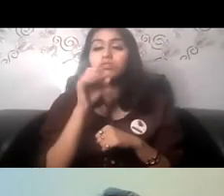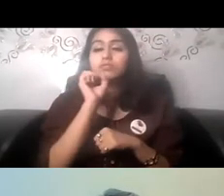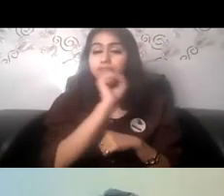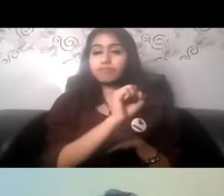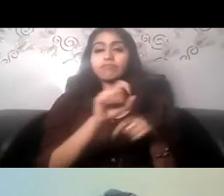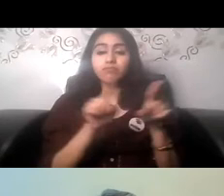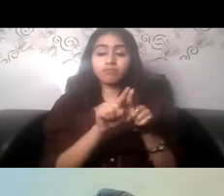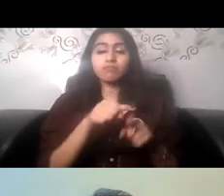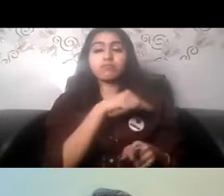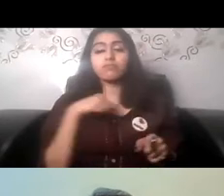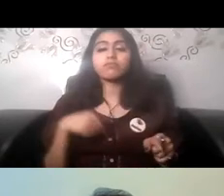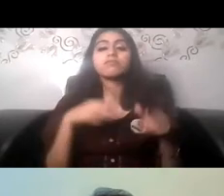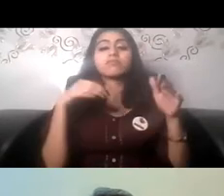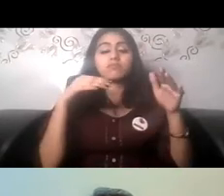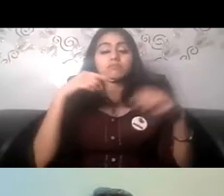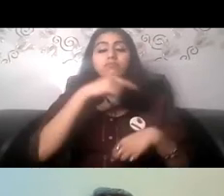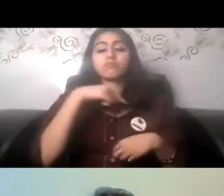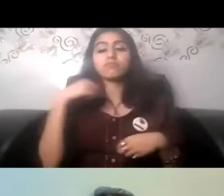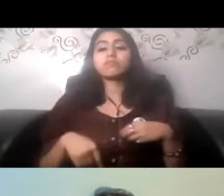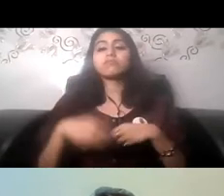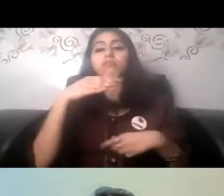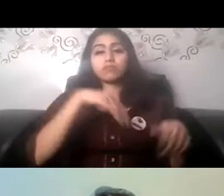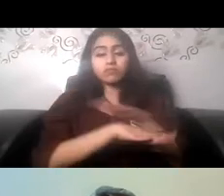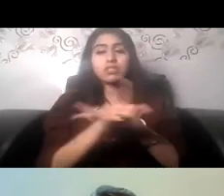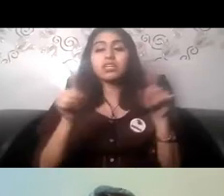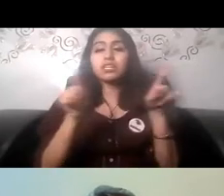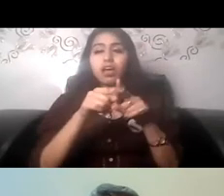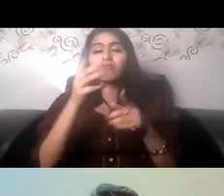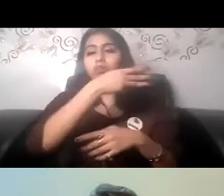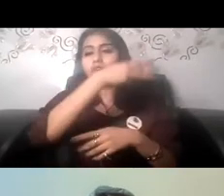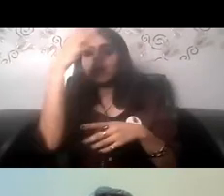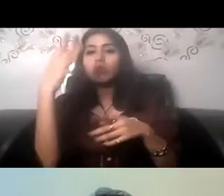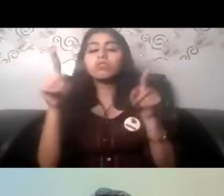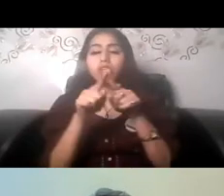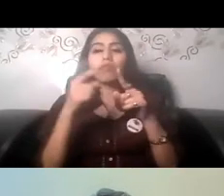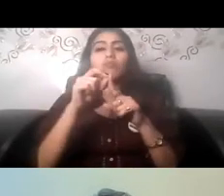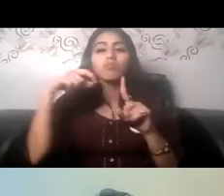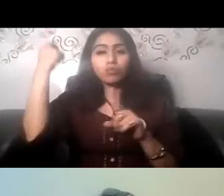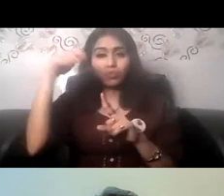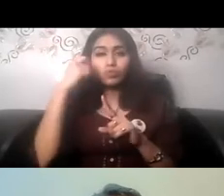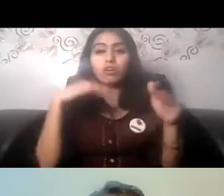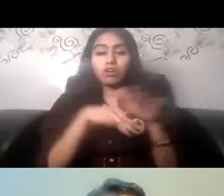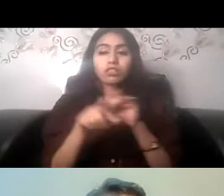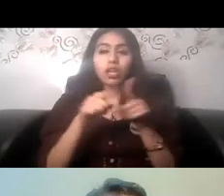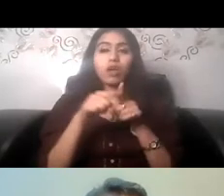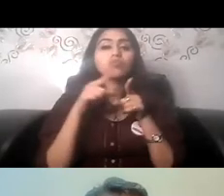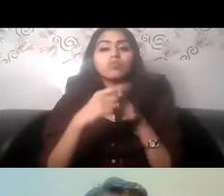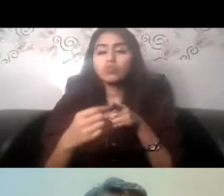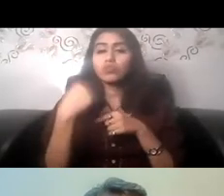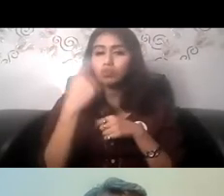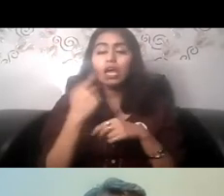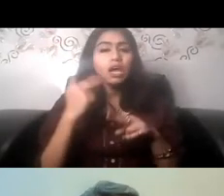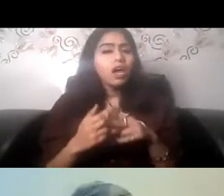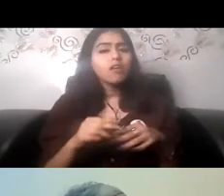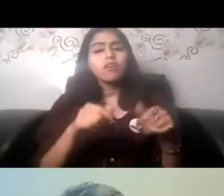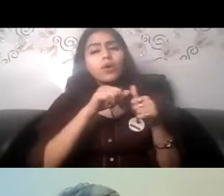they were participating with something called the Rainbow Project. What they were doing was they were insisting that every